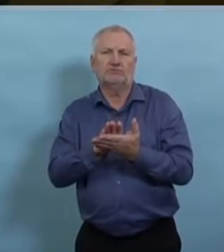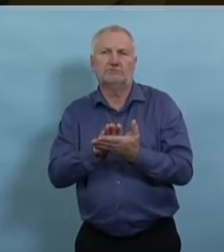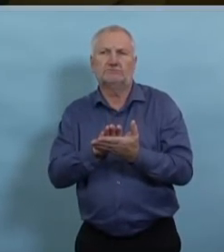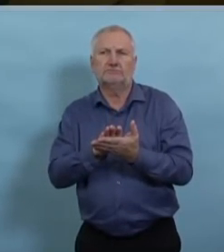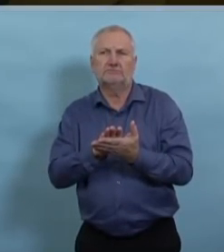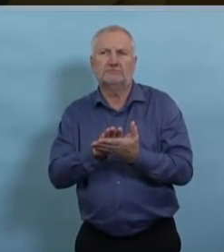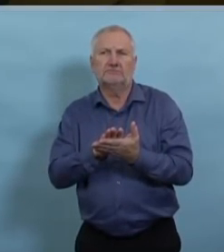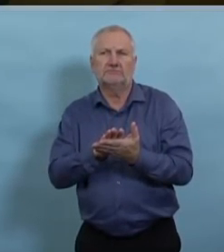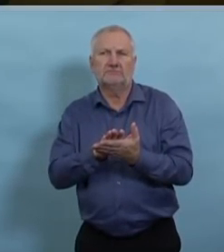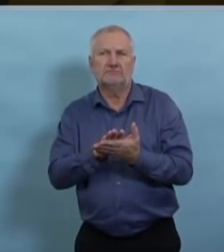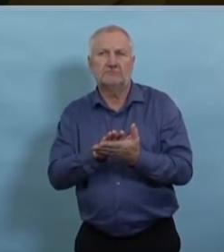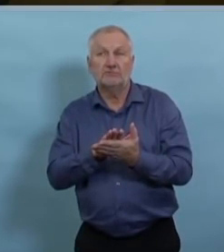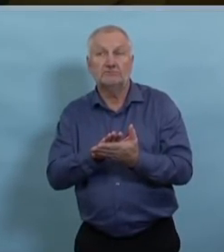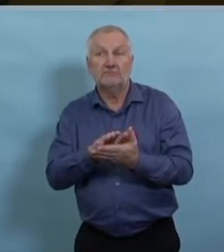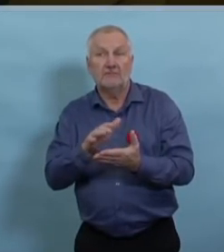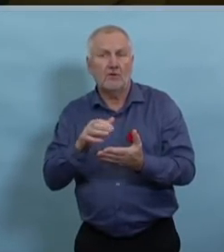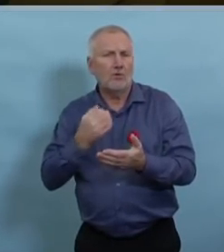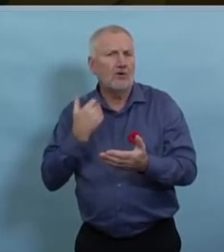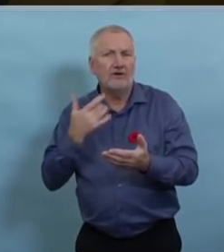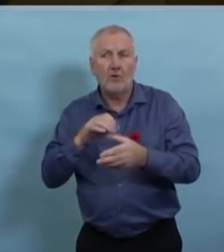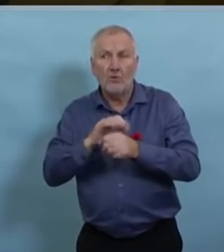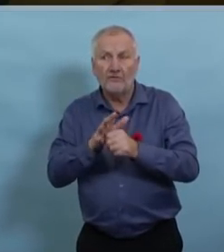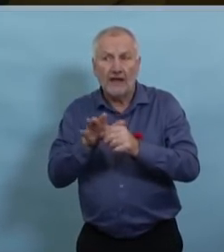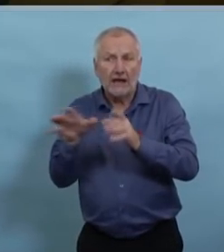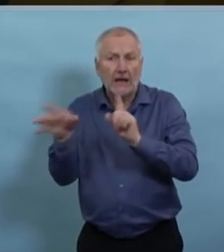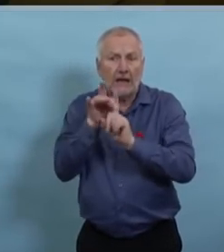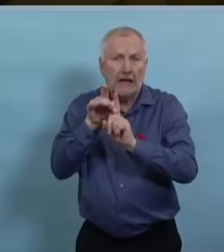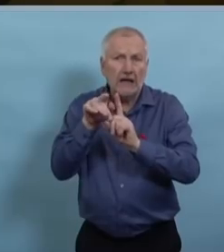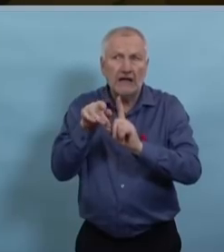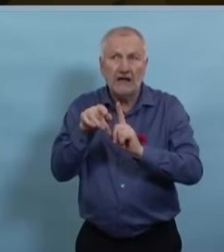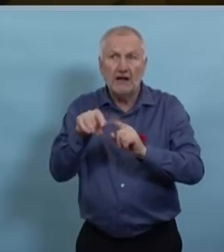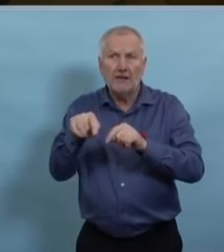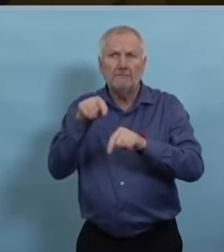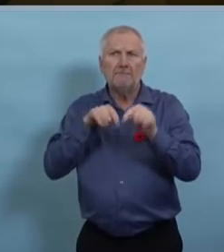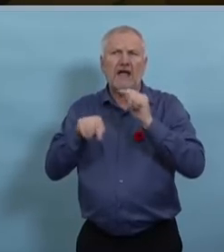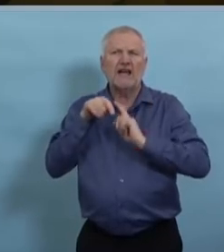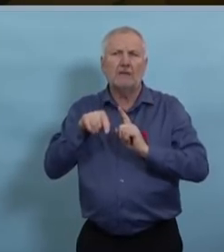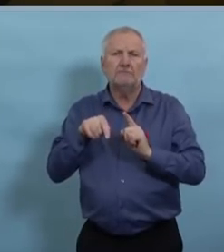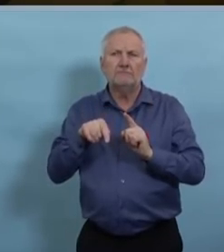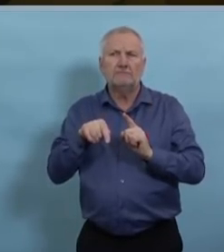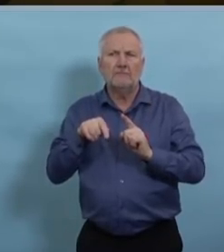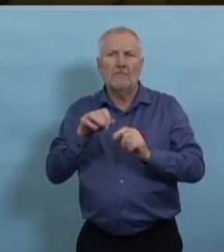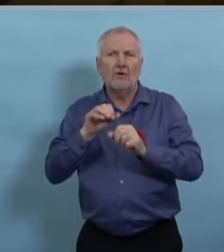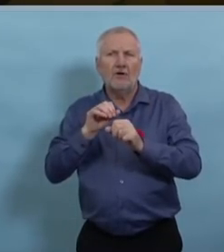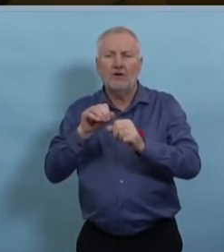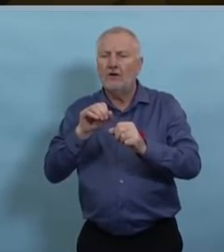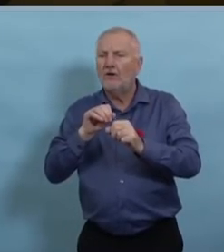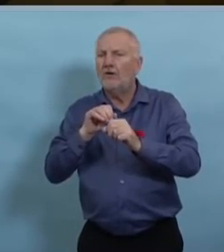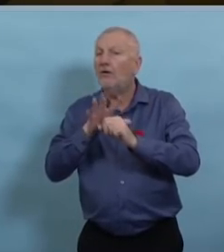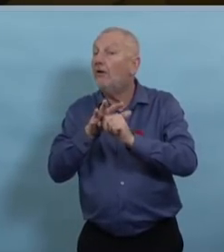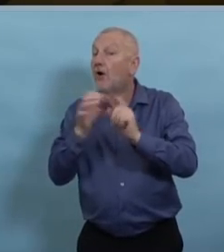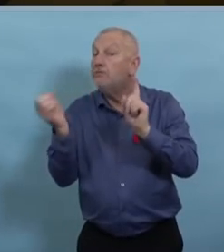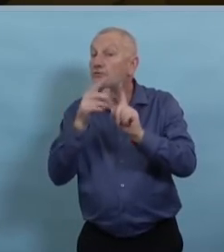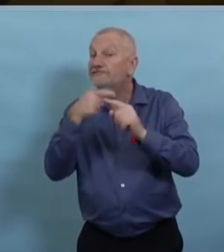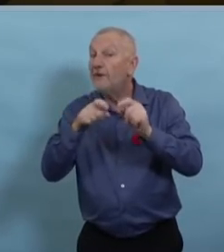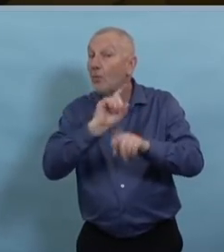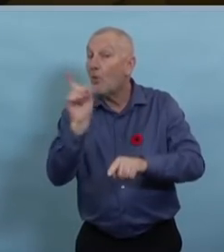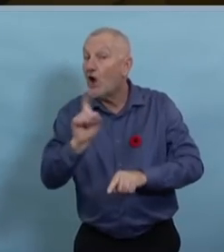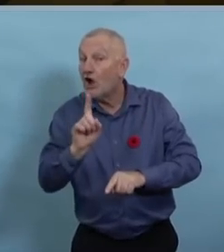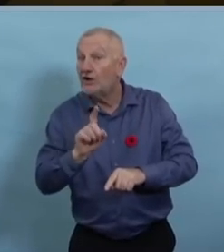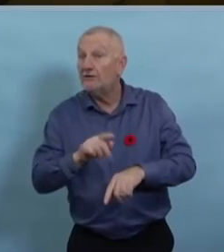this on their own to kind of make sure that students are informed, because it's just such a slow process and they're being informed too